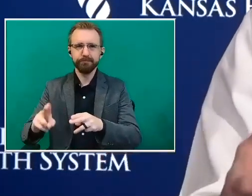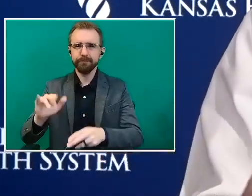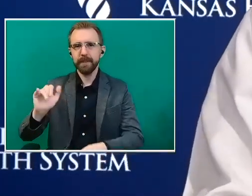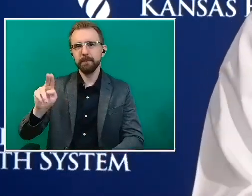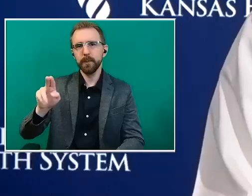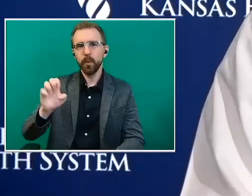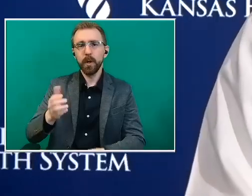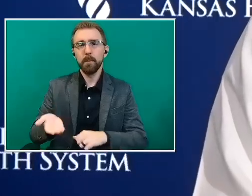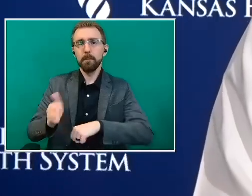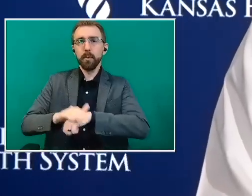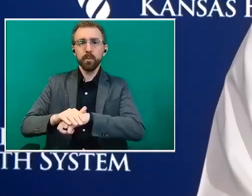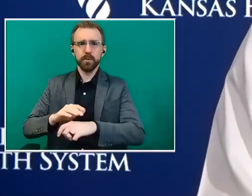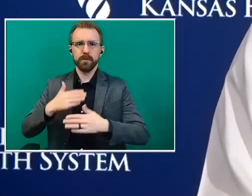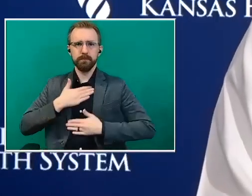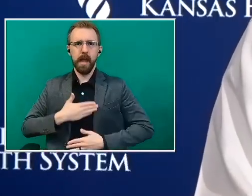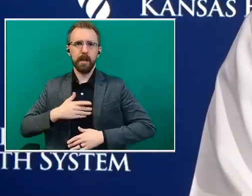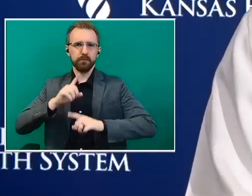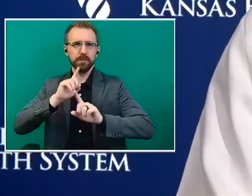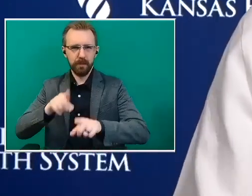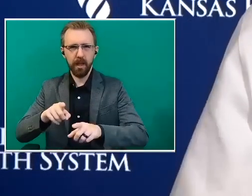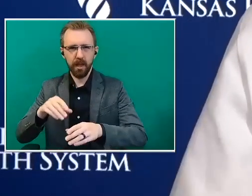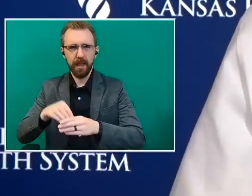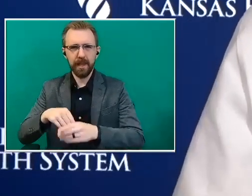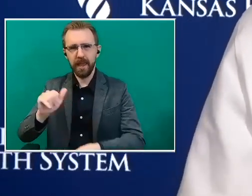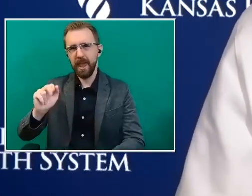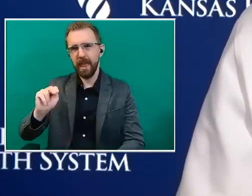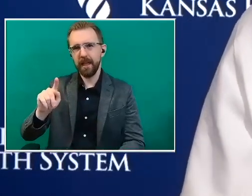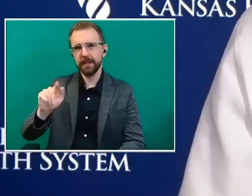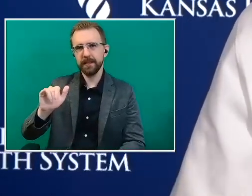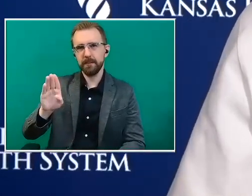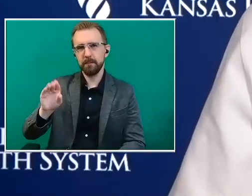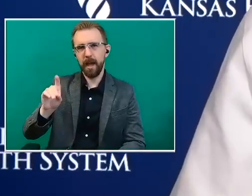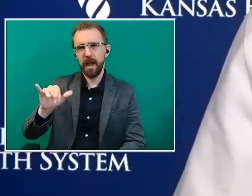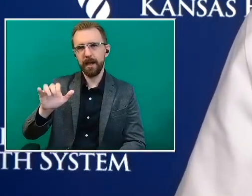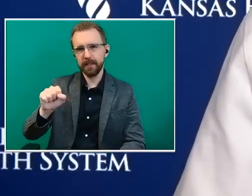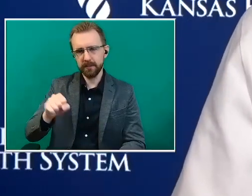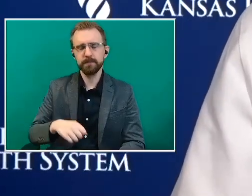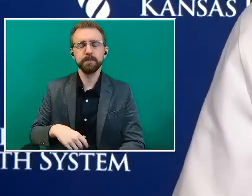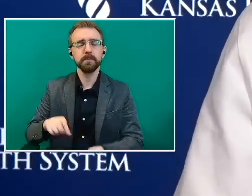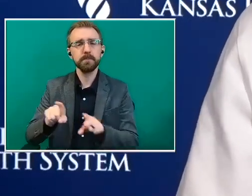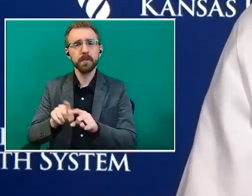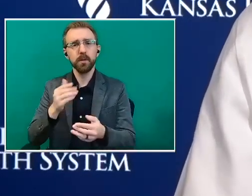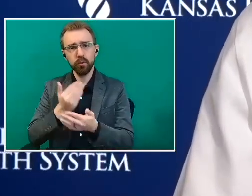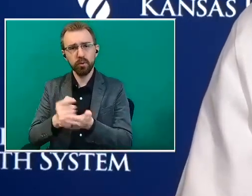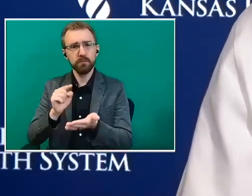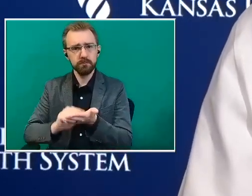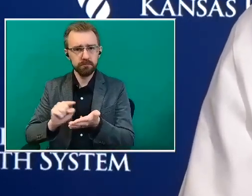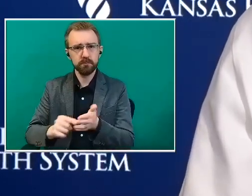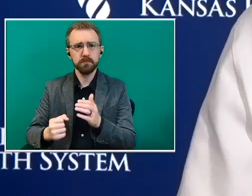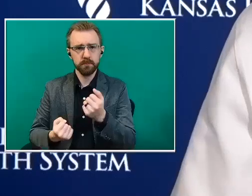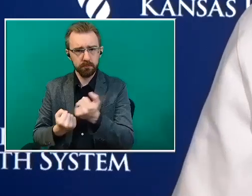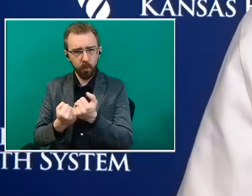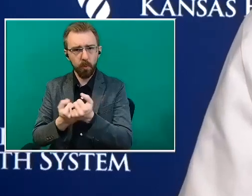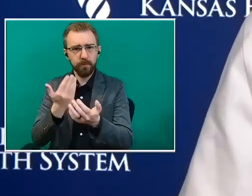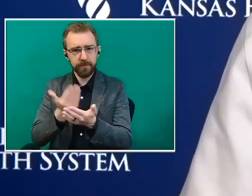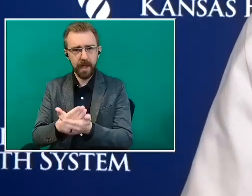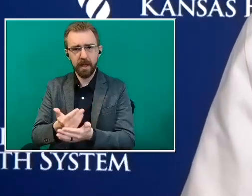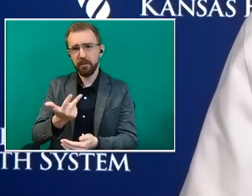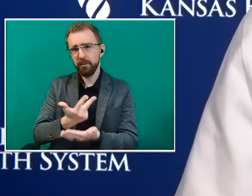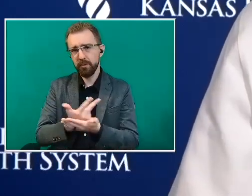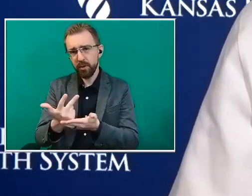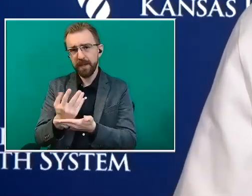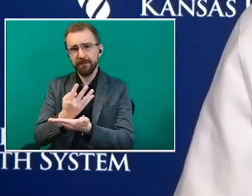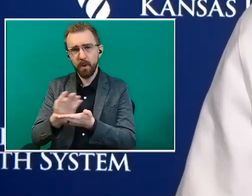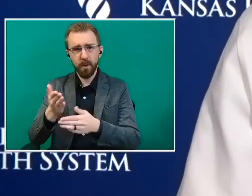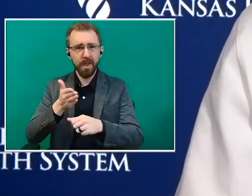response, especially in your antibody levels. And there is good data to support the fact that 3 to 4 weeks after